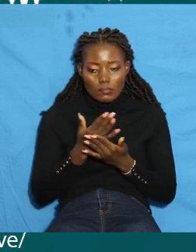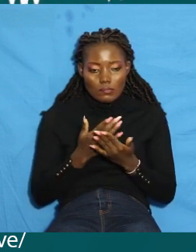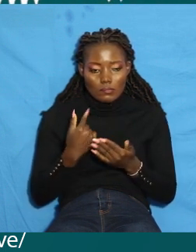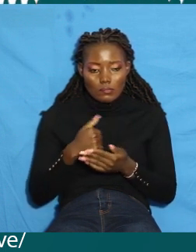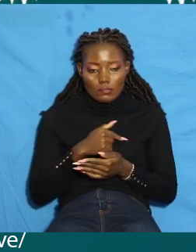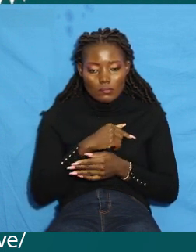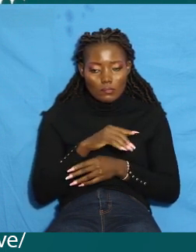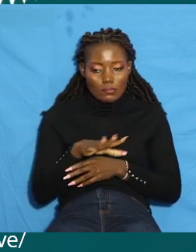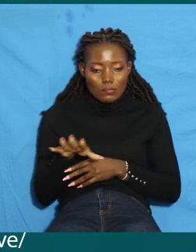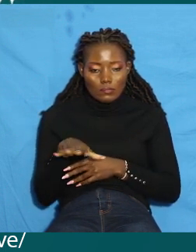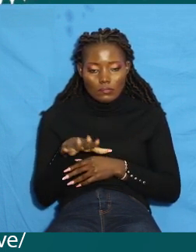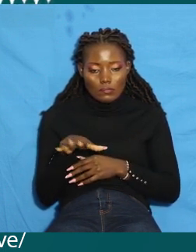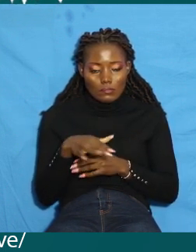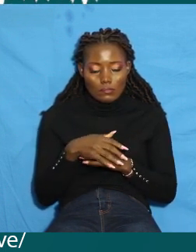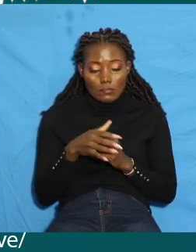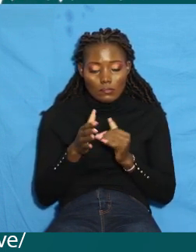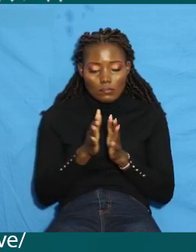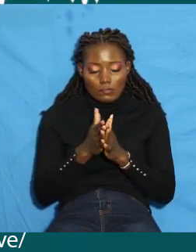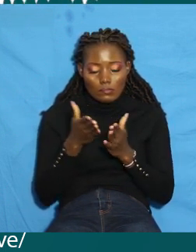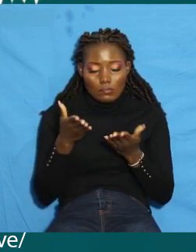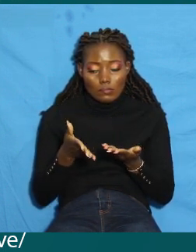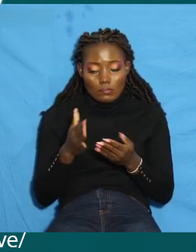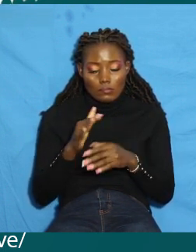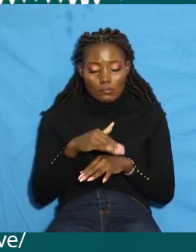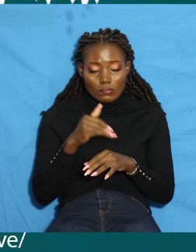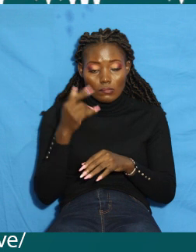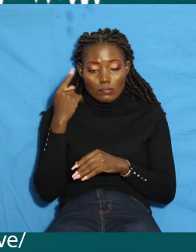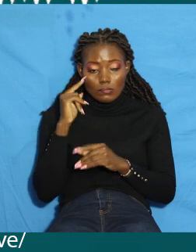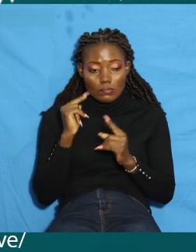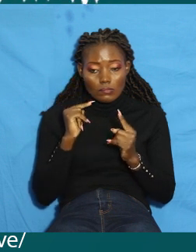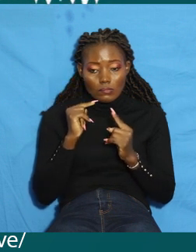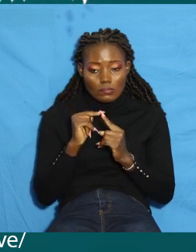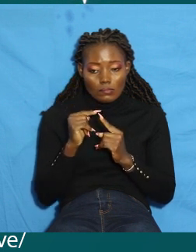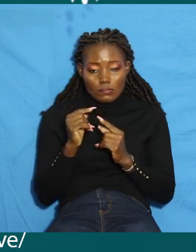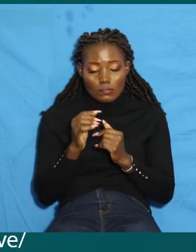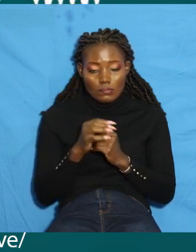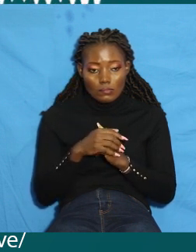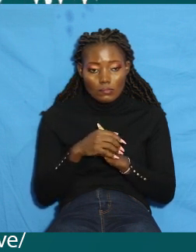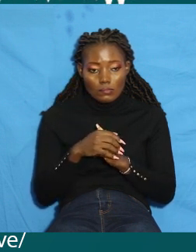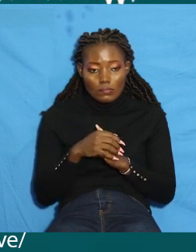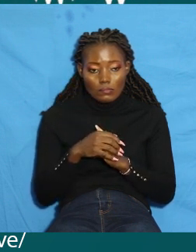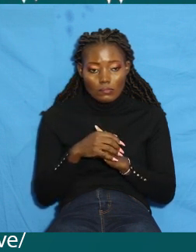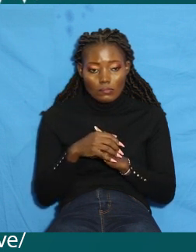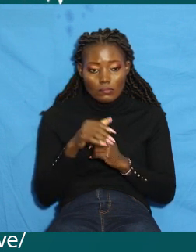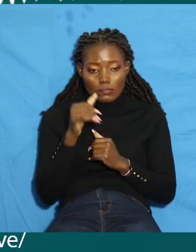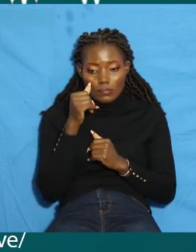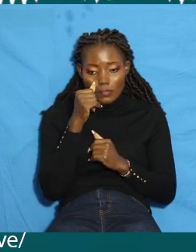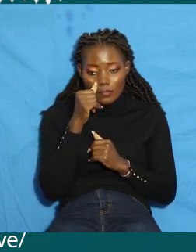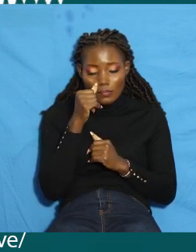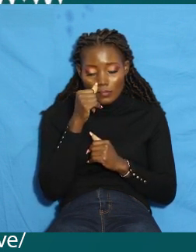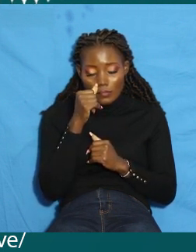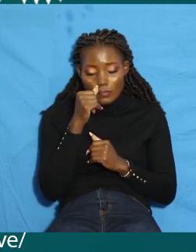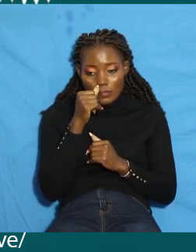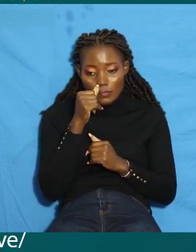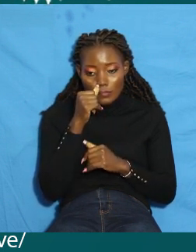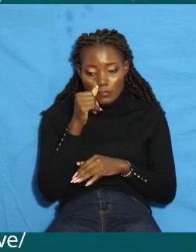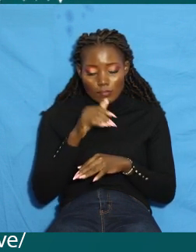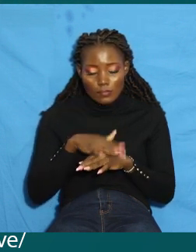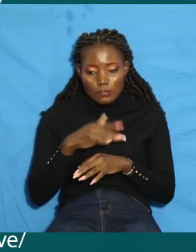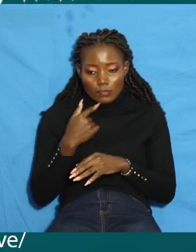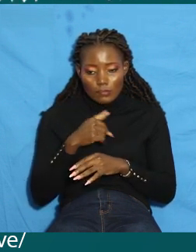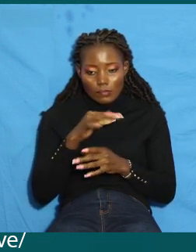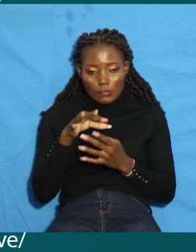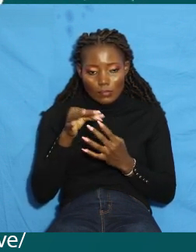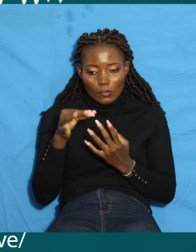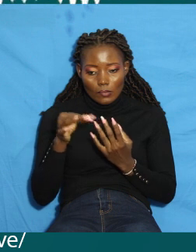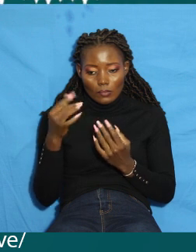surrounding. And this therefore calls for our attention to be deliberate on our choices